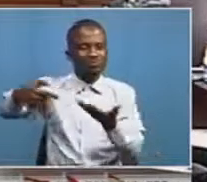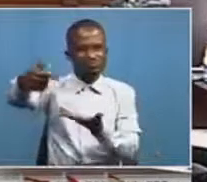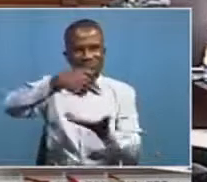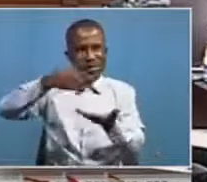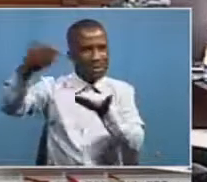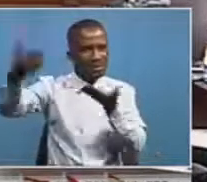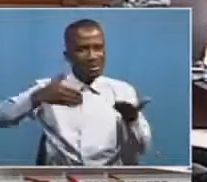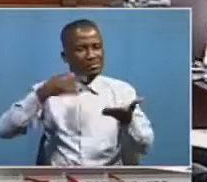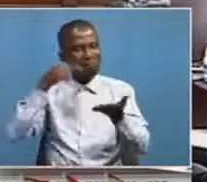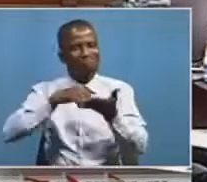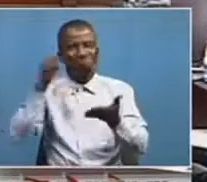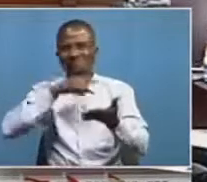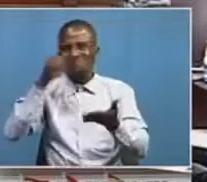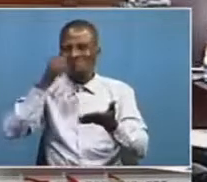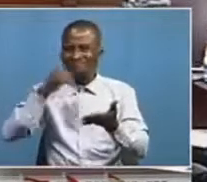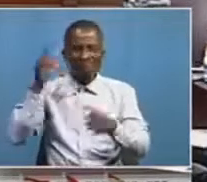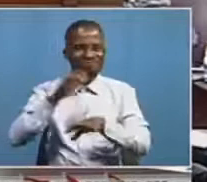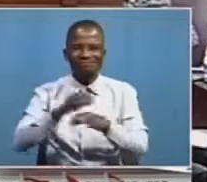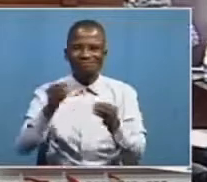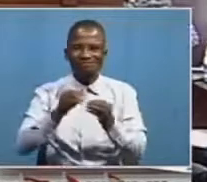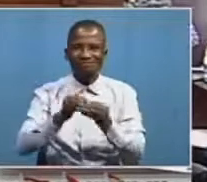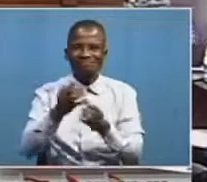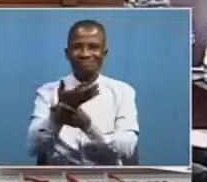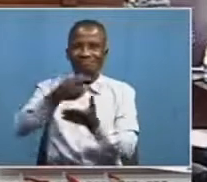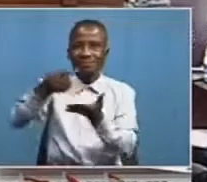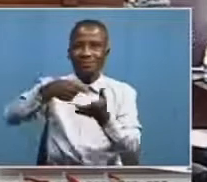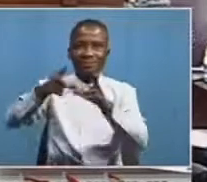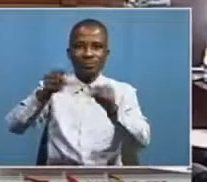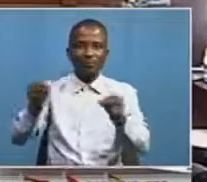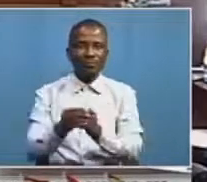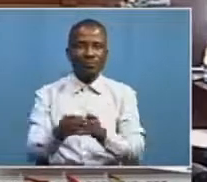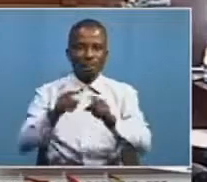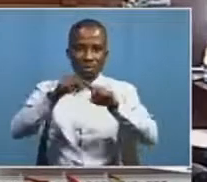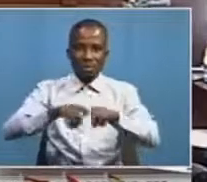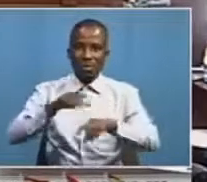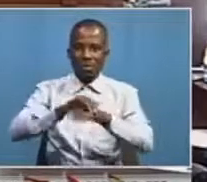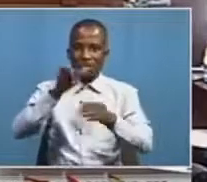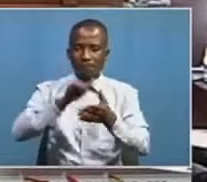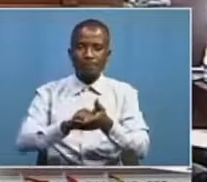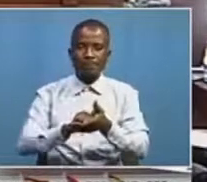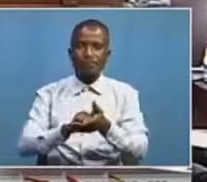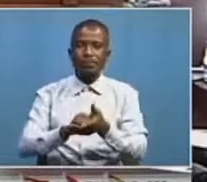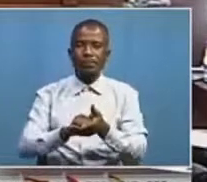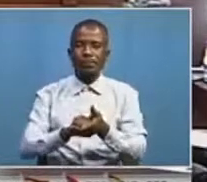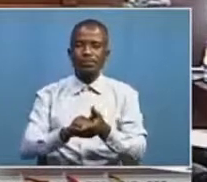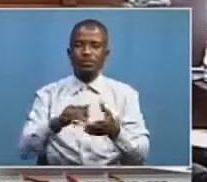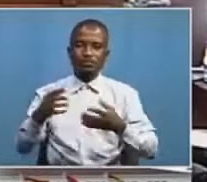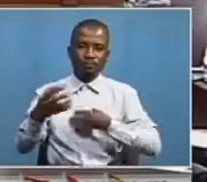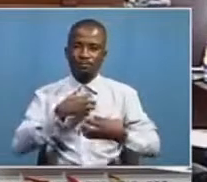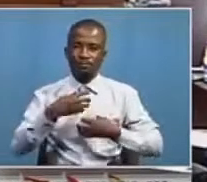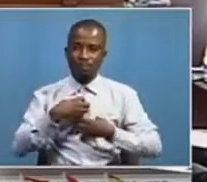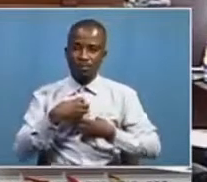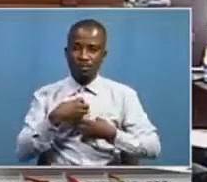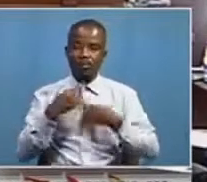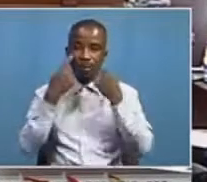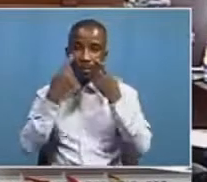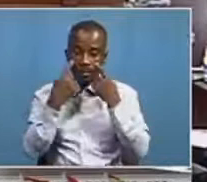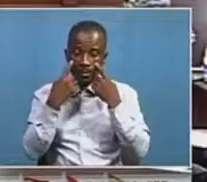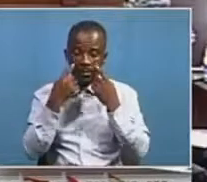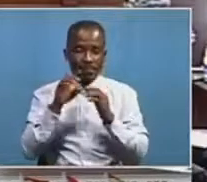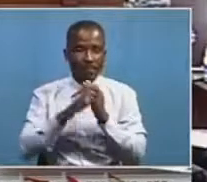regions. We describe this evidence as fanciful because despite these alleged protests, they went ahead to verify and